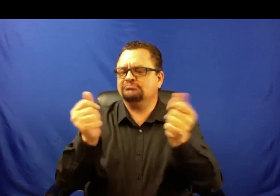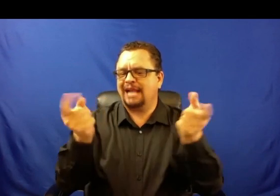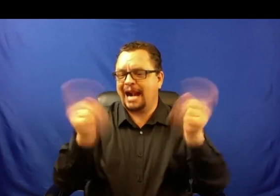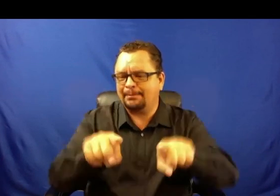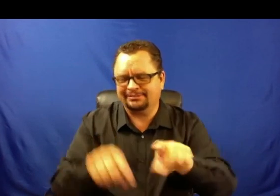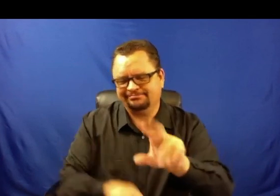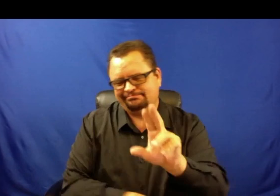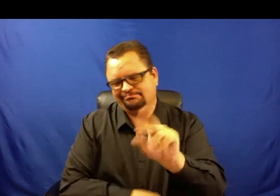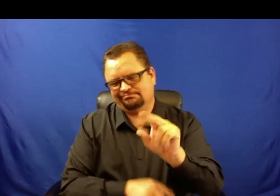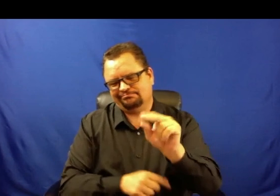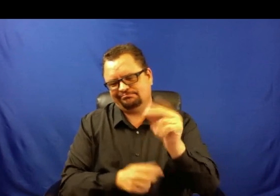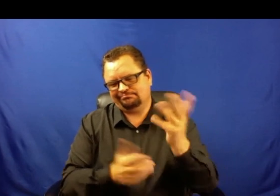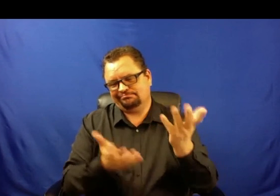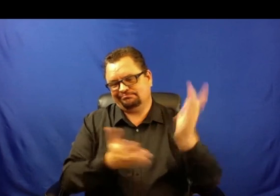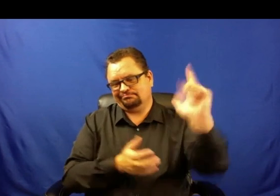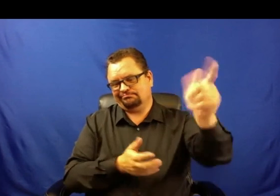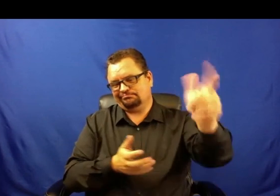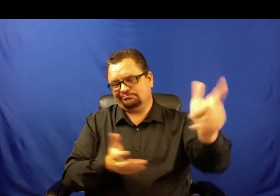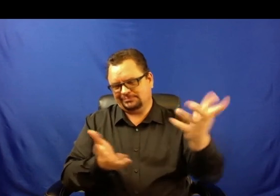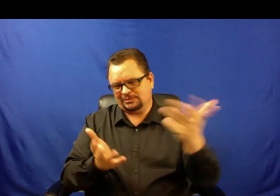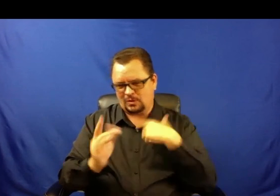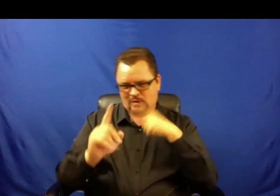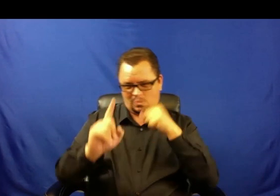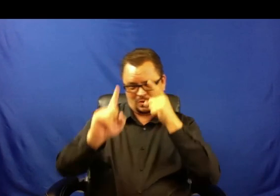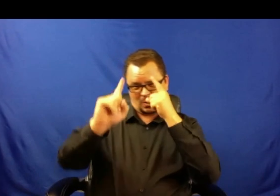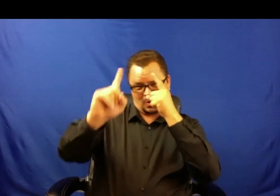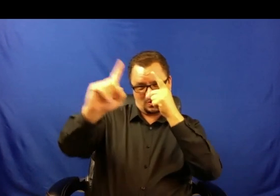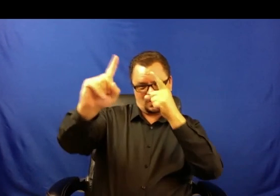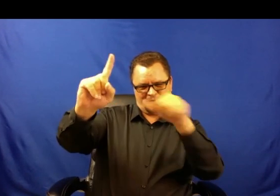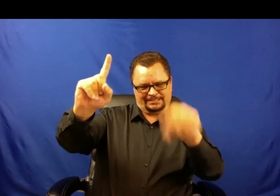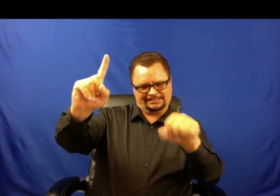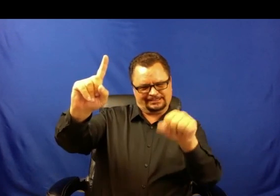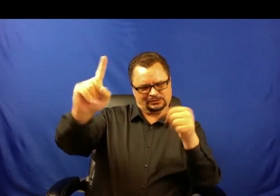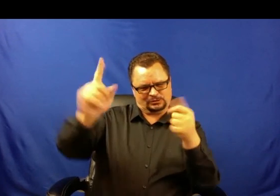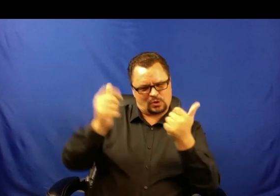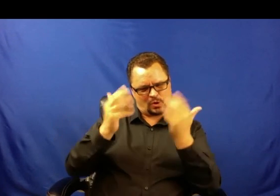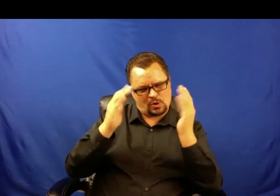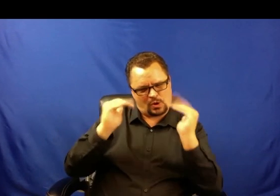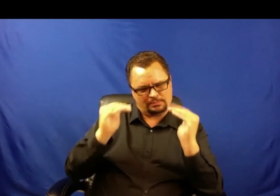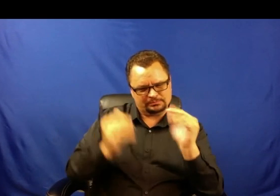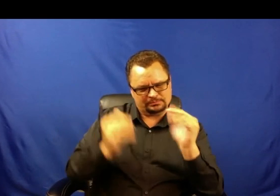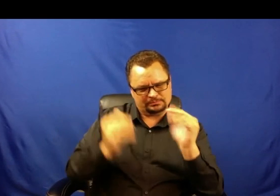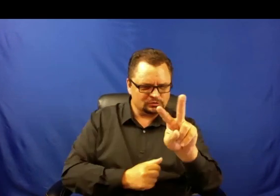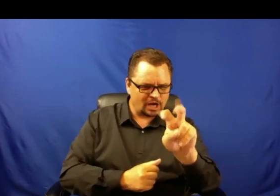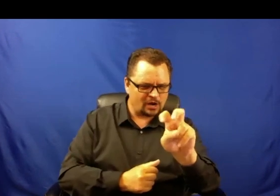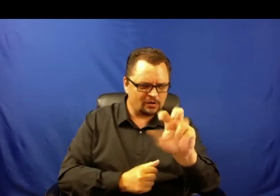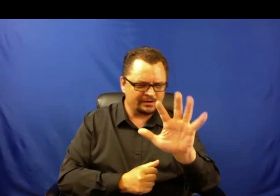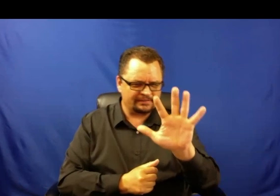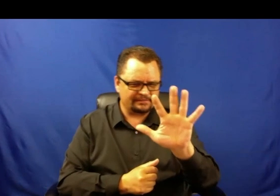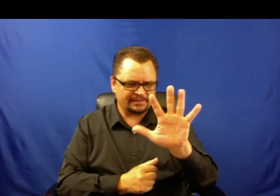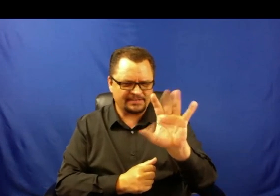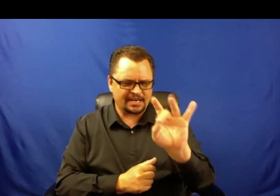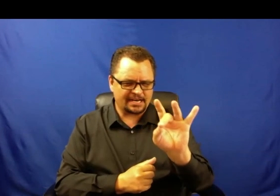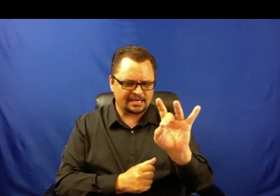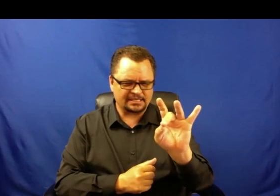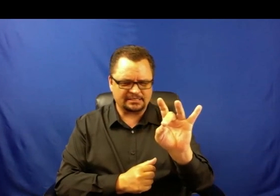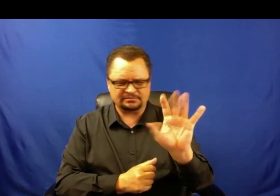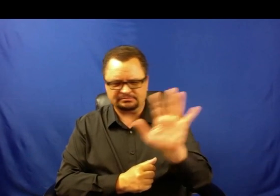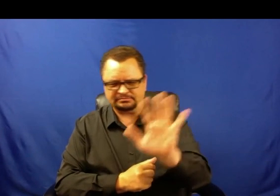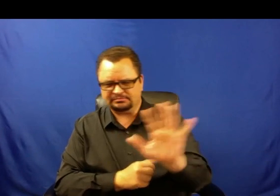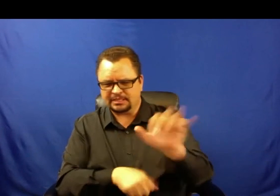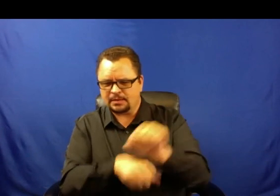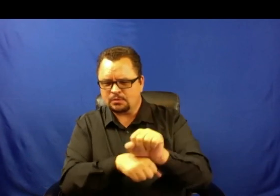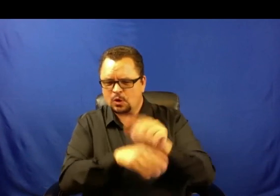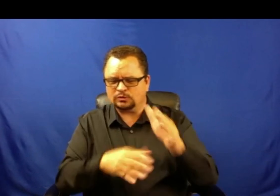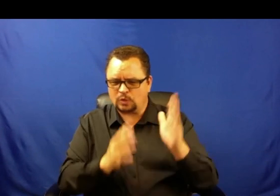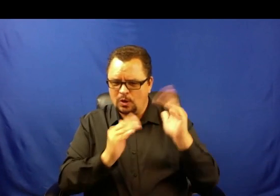258, I think it was, that we need somewhere in that here at the health department for a population our size.